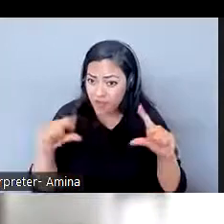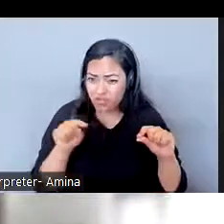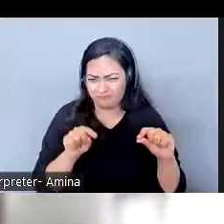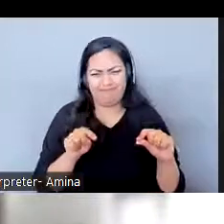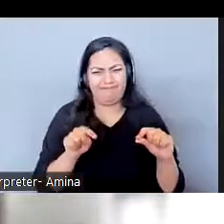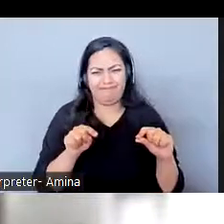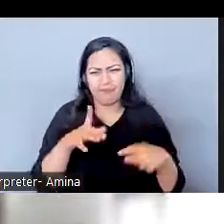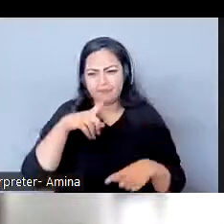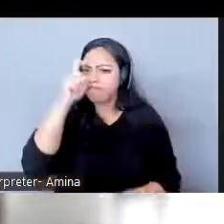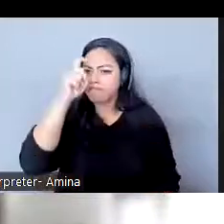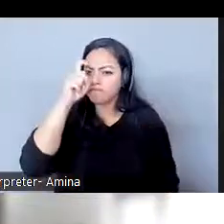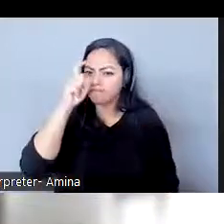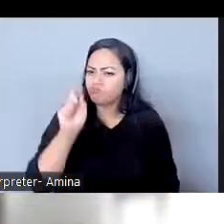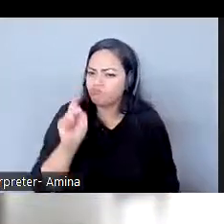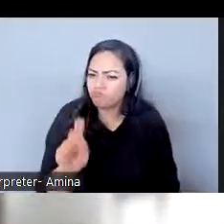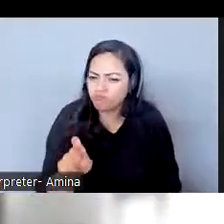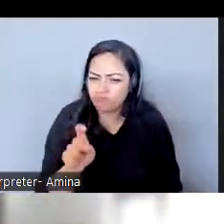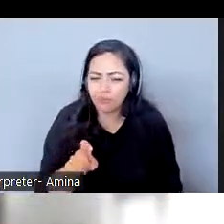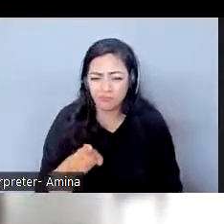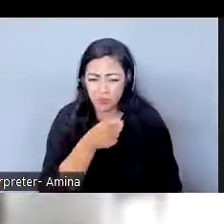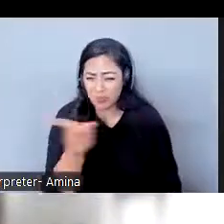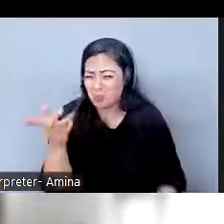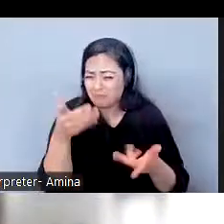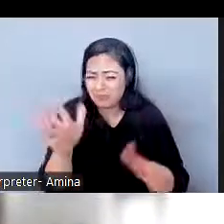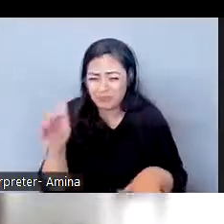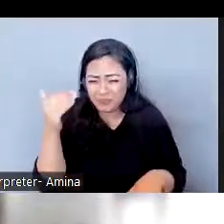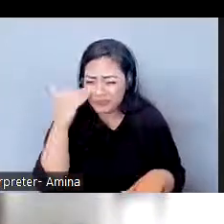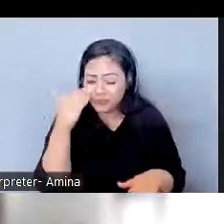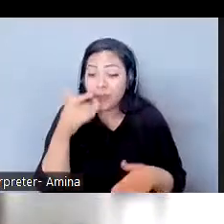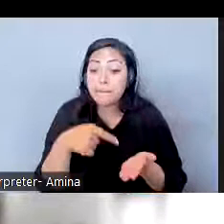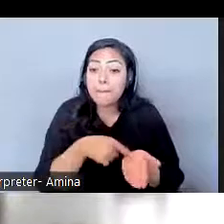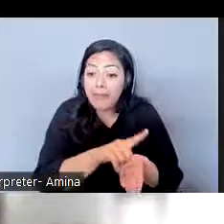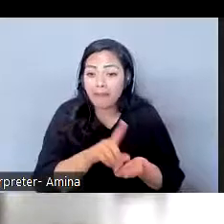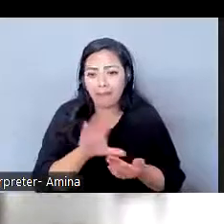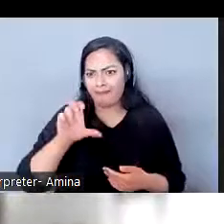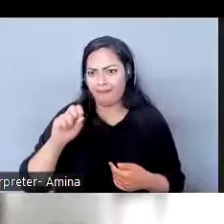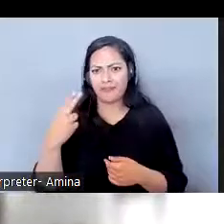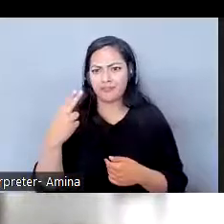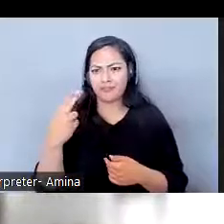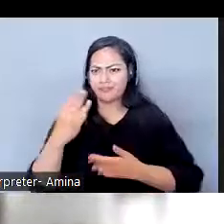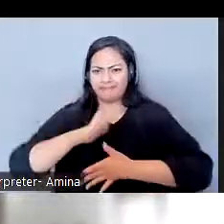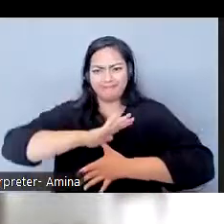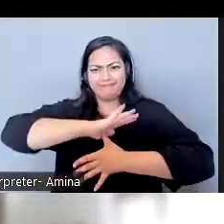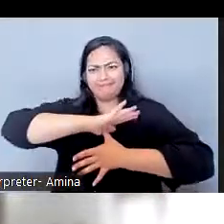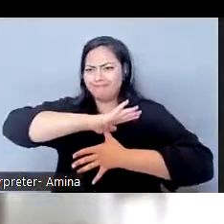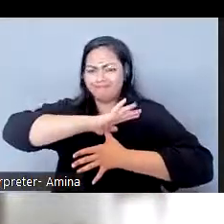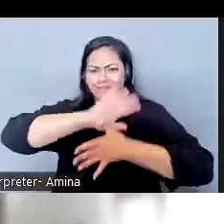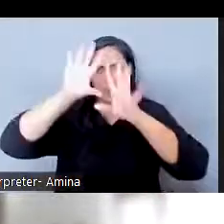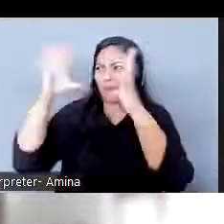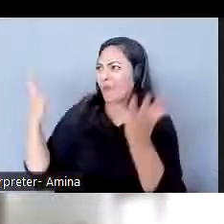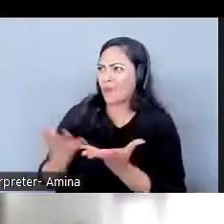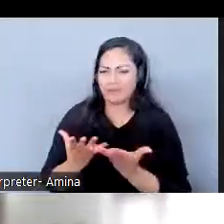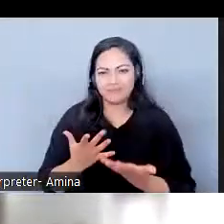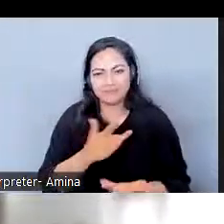we're all aware that payments nowadays universally is cash is number one versus anything. That's always